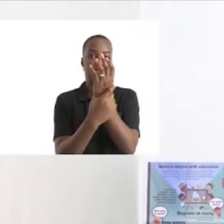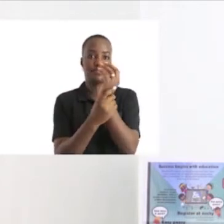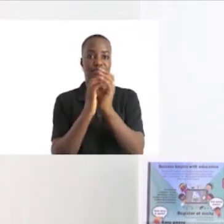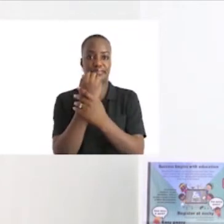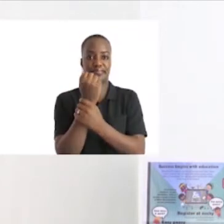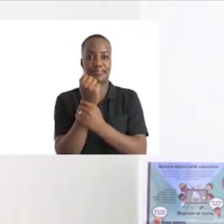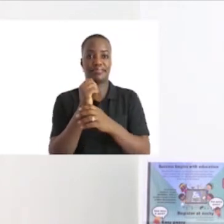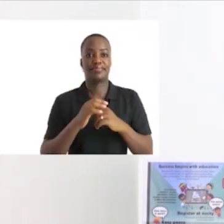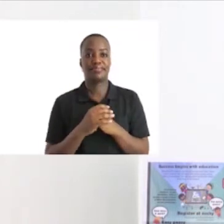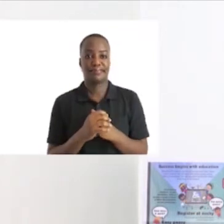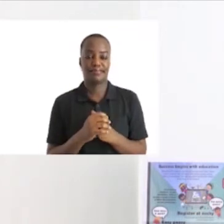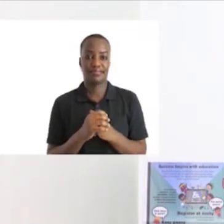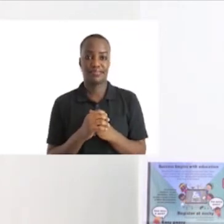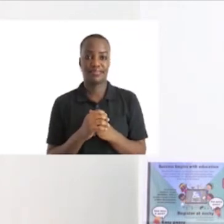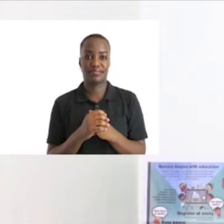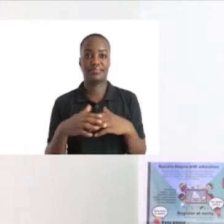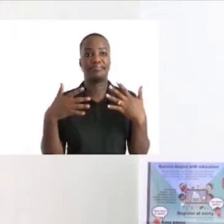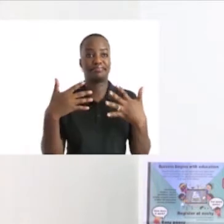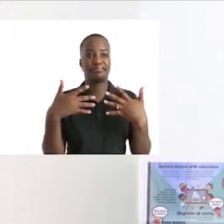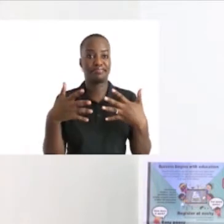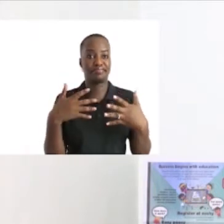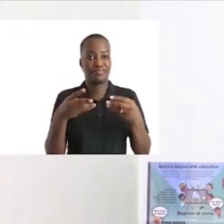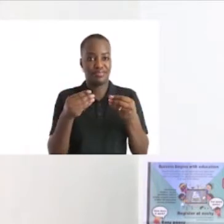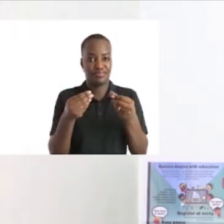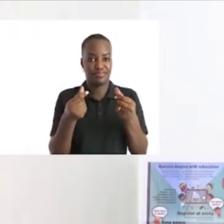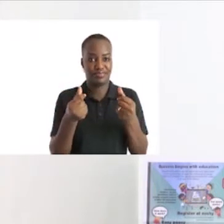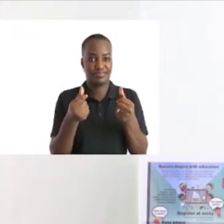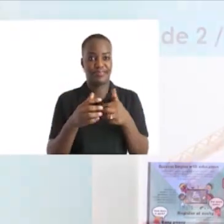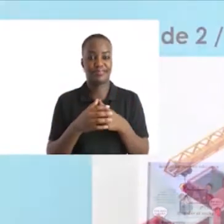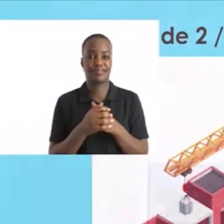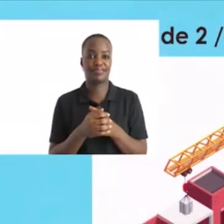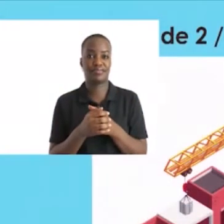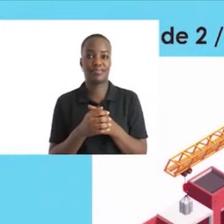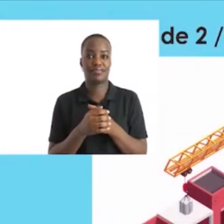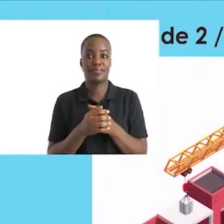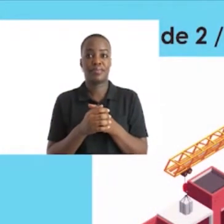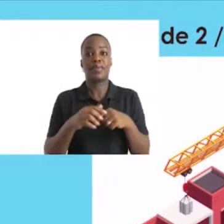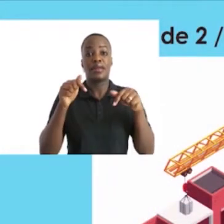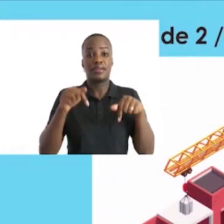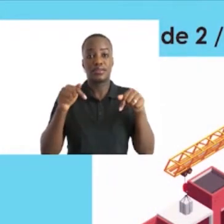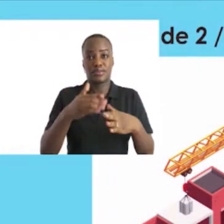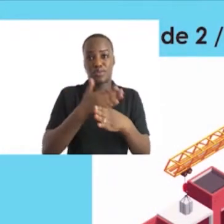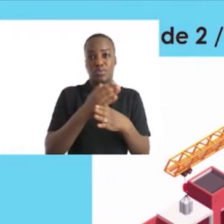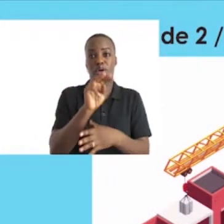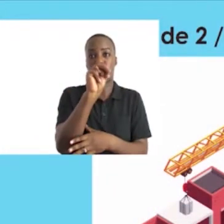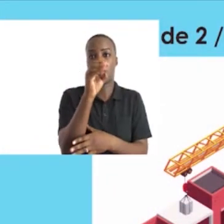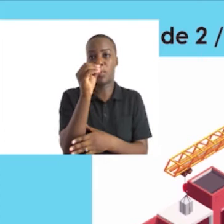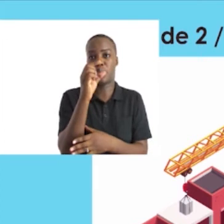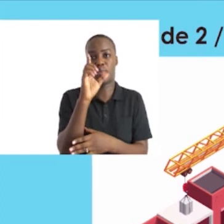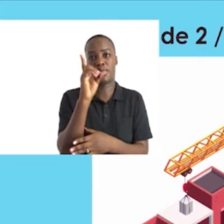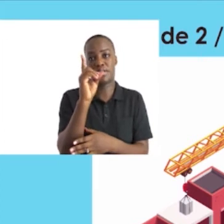and on our wrists. Let's air dry a little bit. Well done. Our lesson today